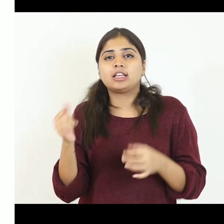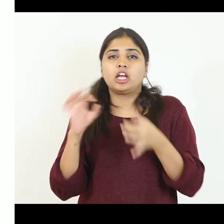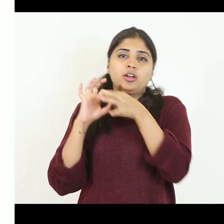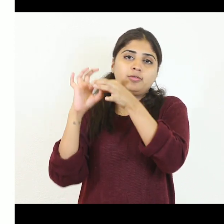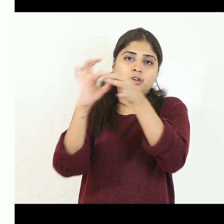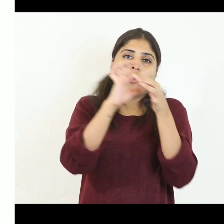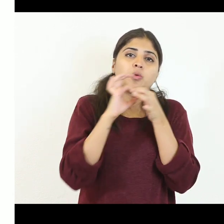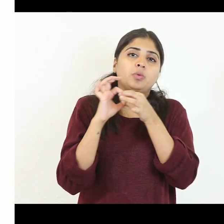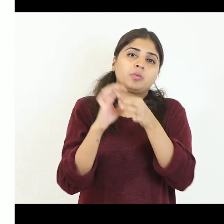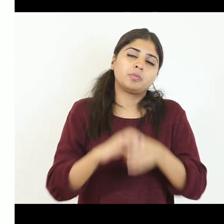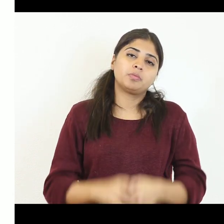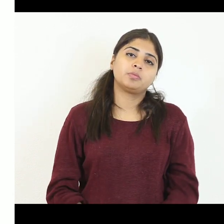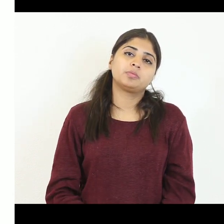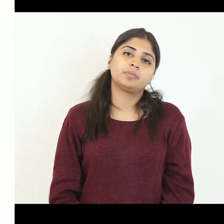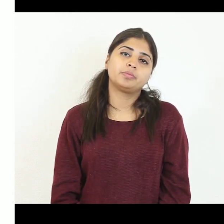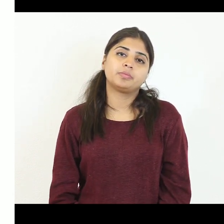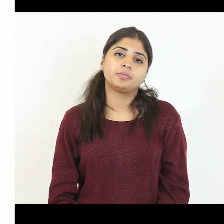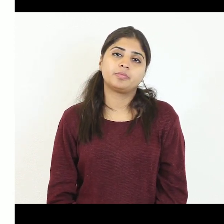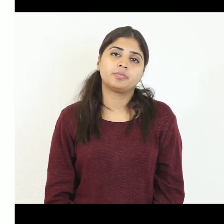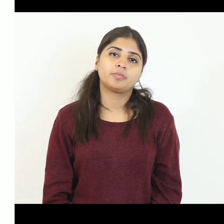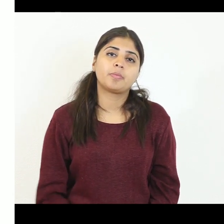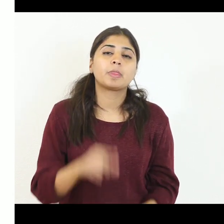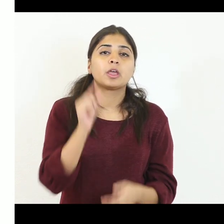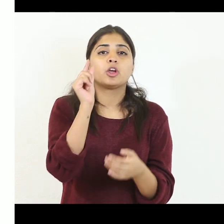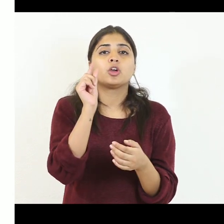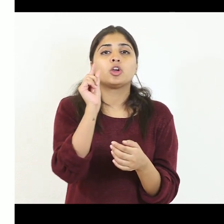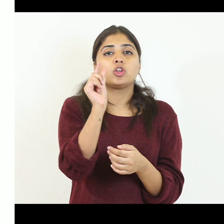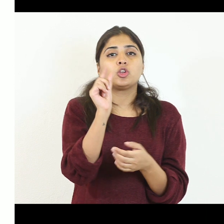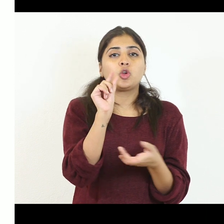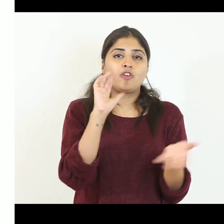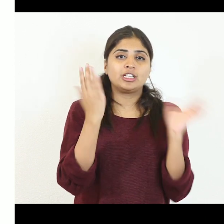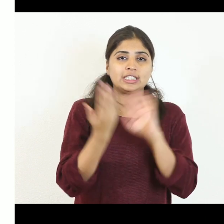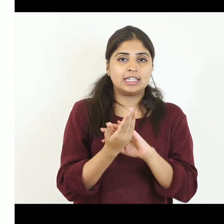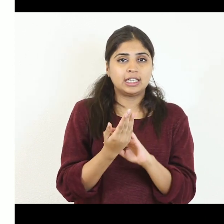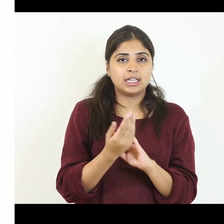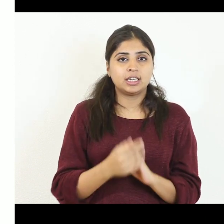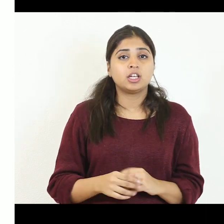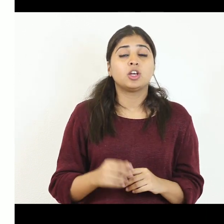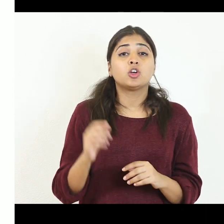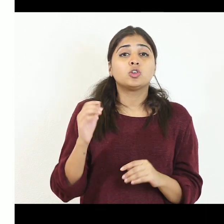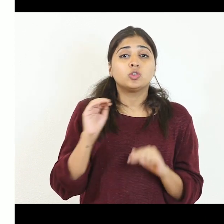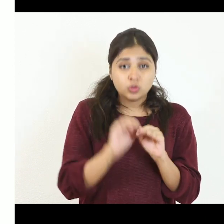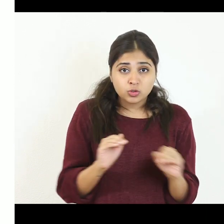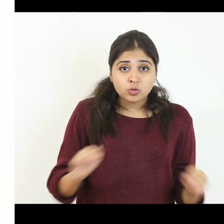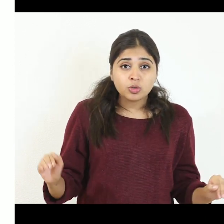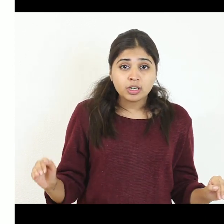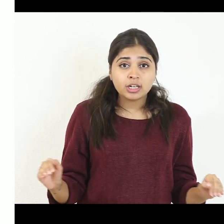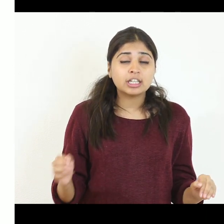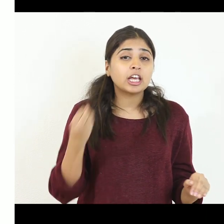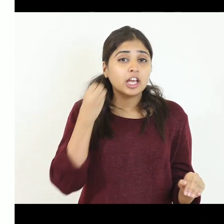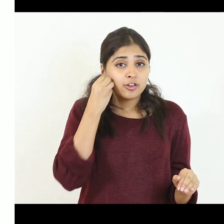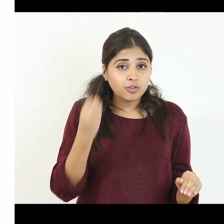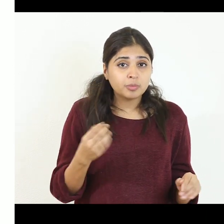Universities for student information, course registration and grades.